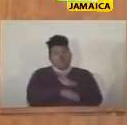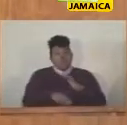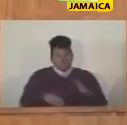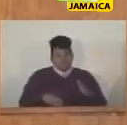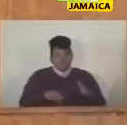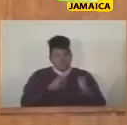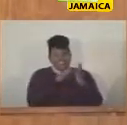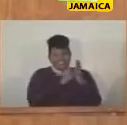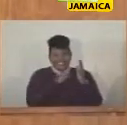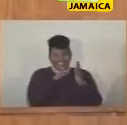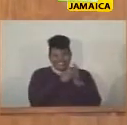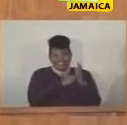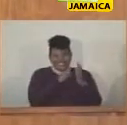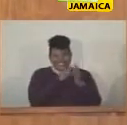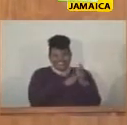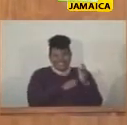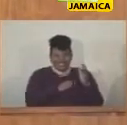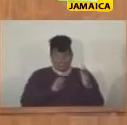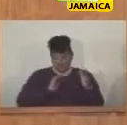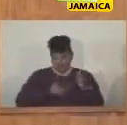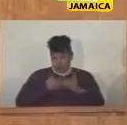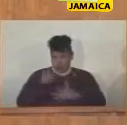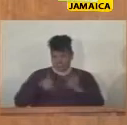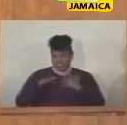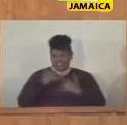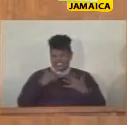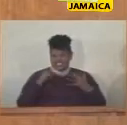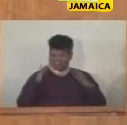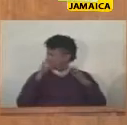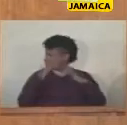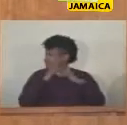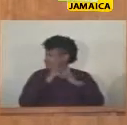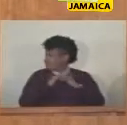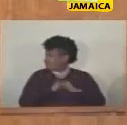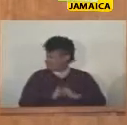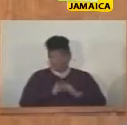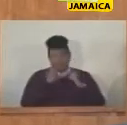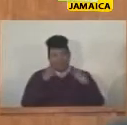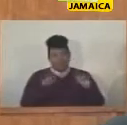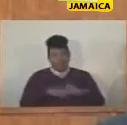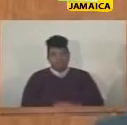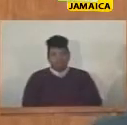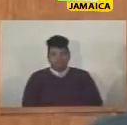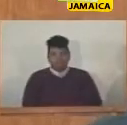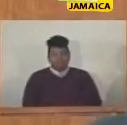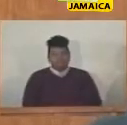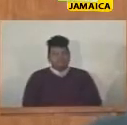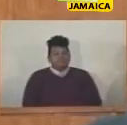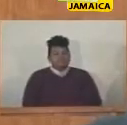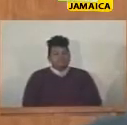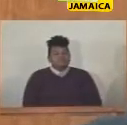eating away at the fabric of our society. Mr. President,